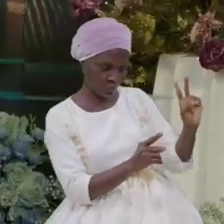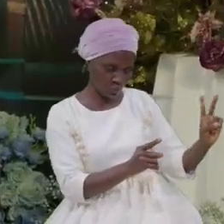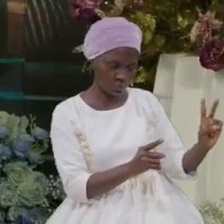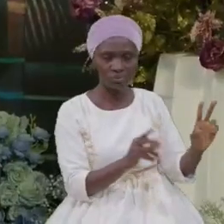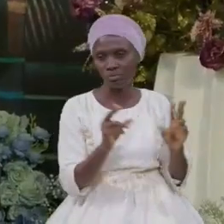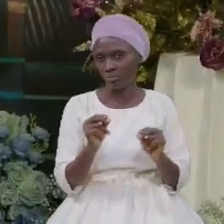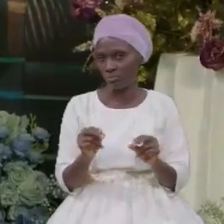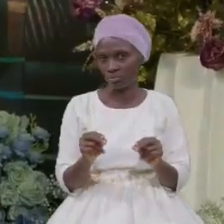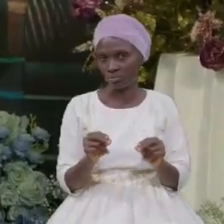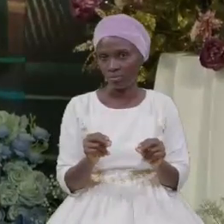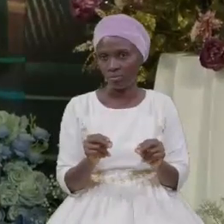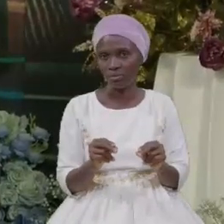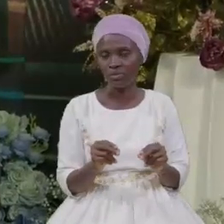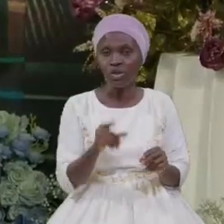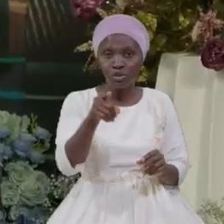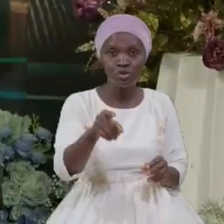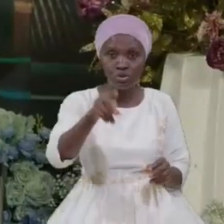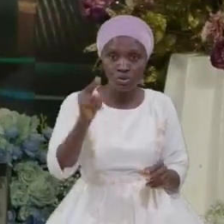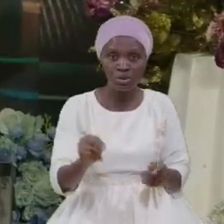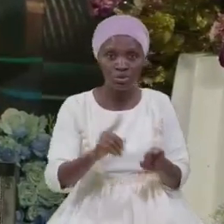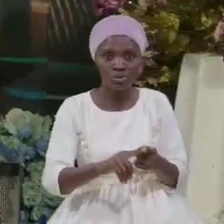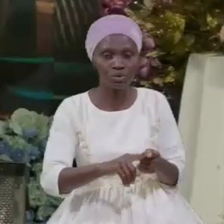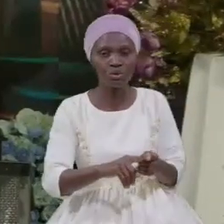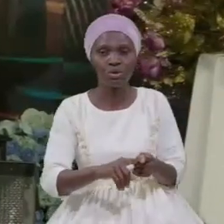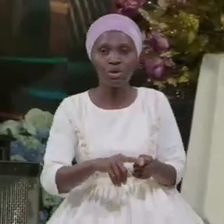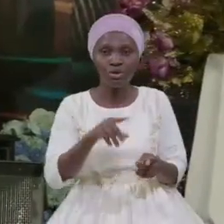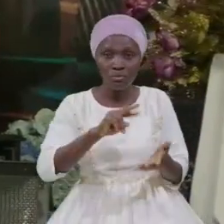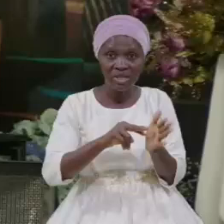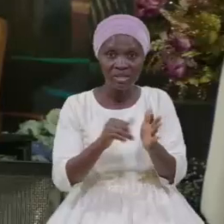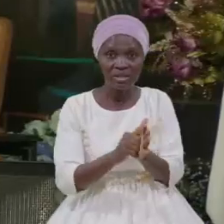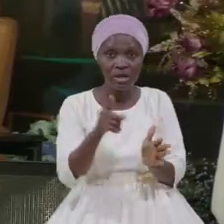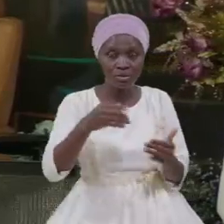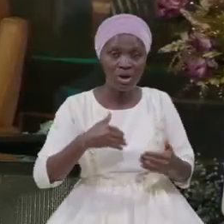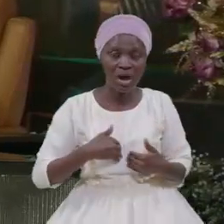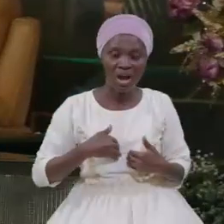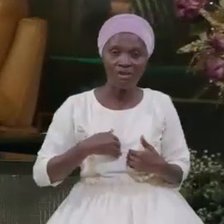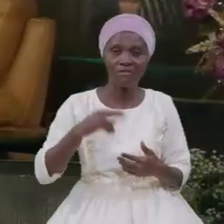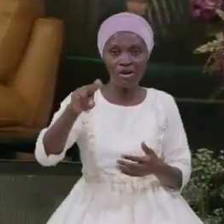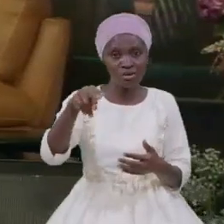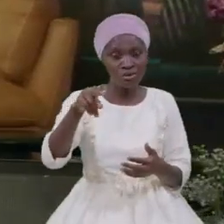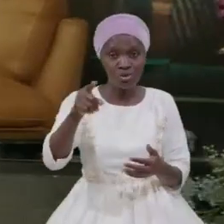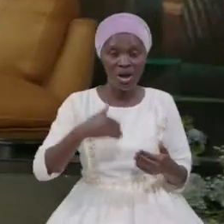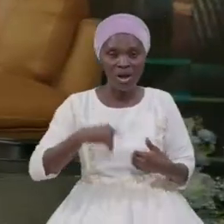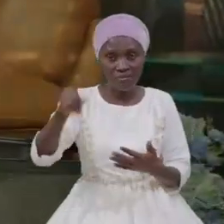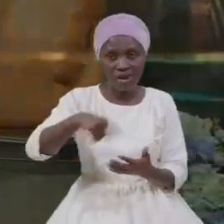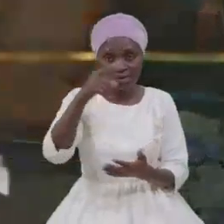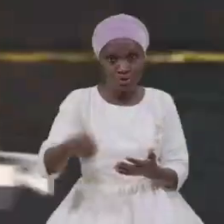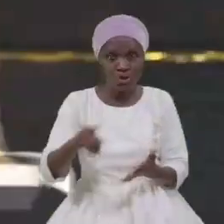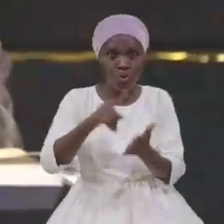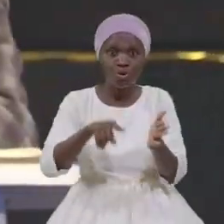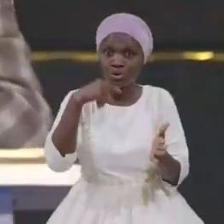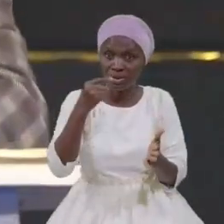You nullify what you said, that you take Jesus as Lord. If he's Lord, he's